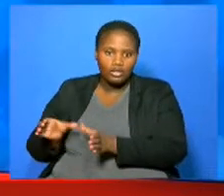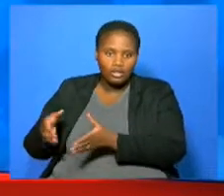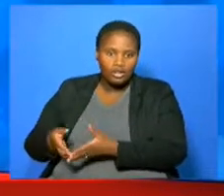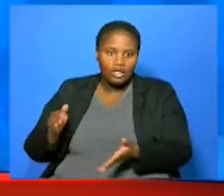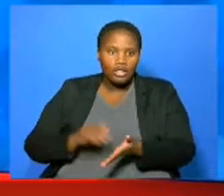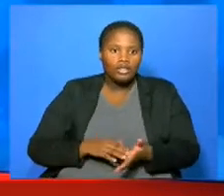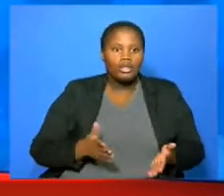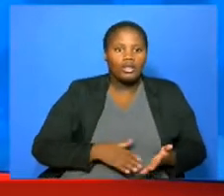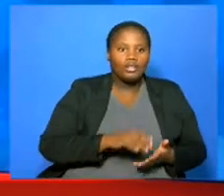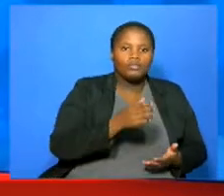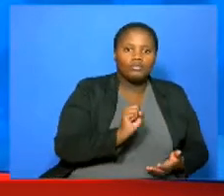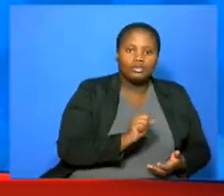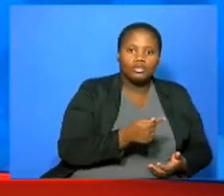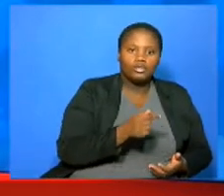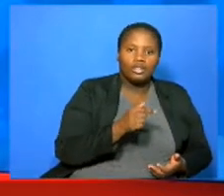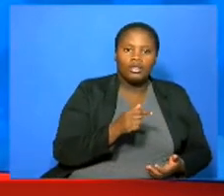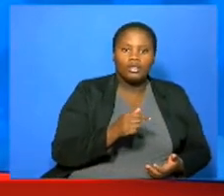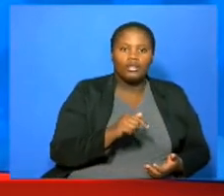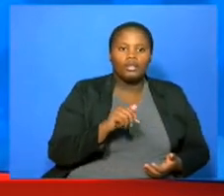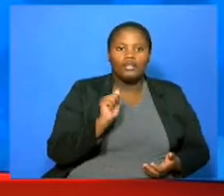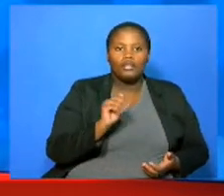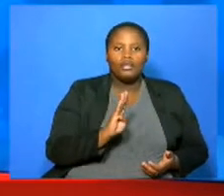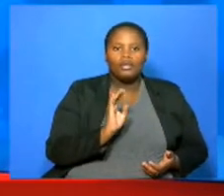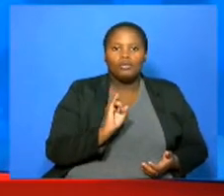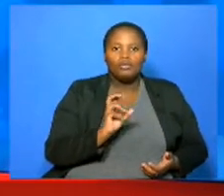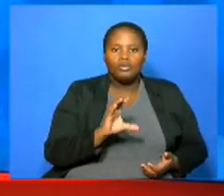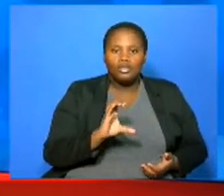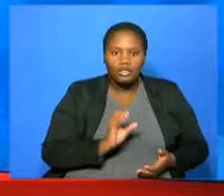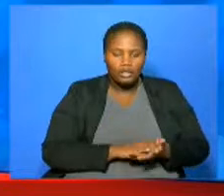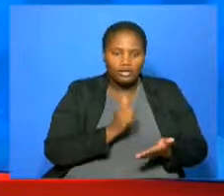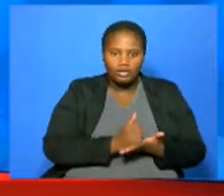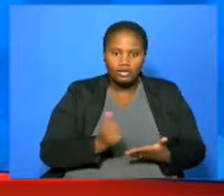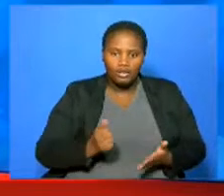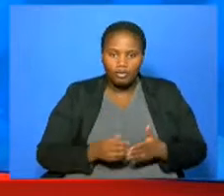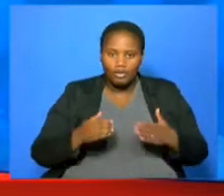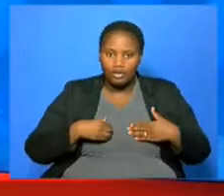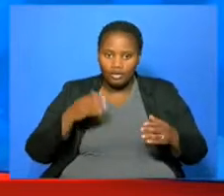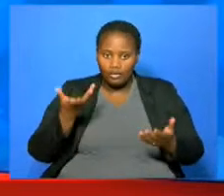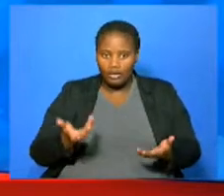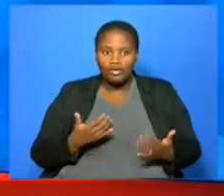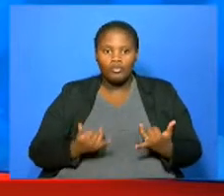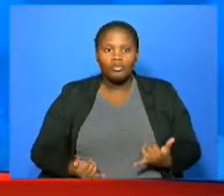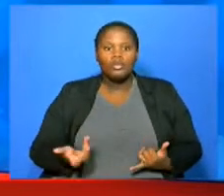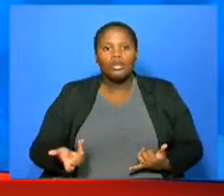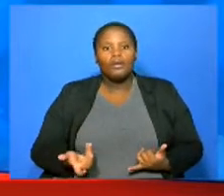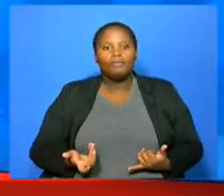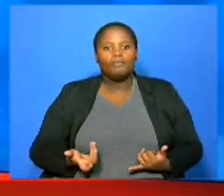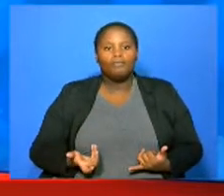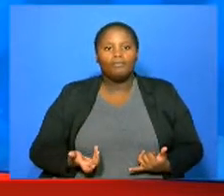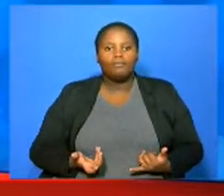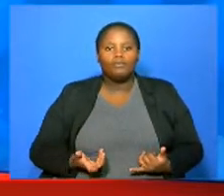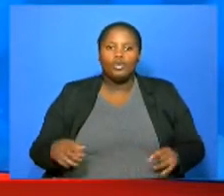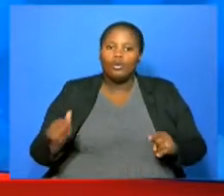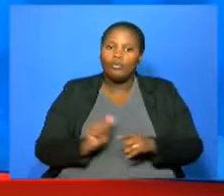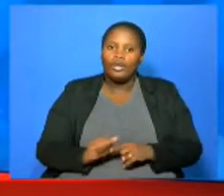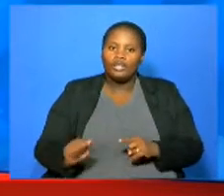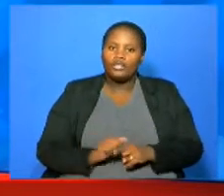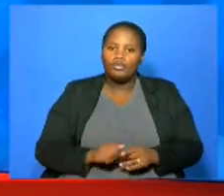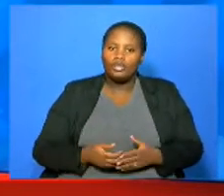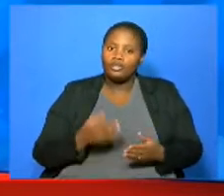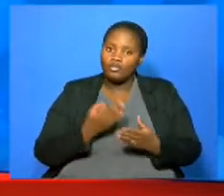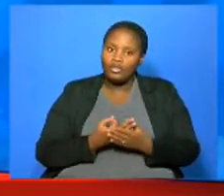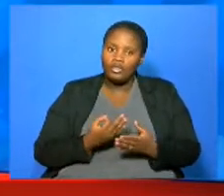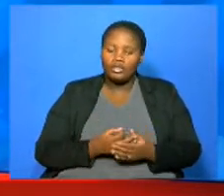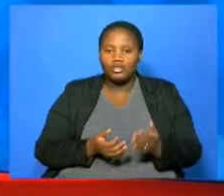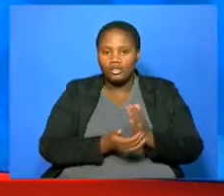Simulator, an online tool that allows investors to practice their stock picking skills without investing